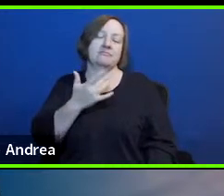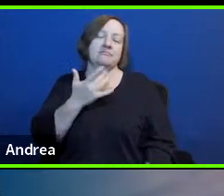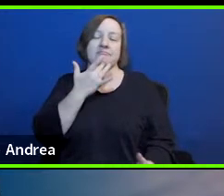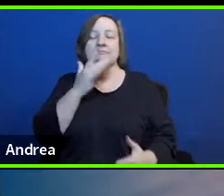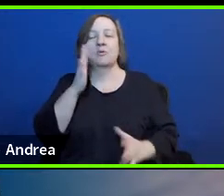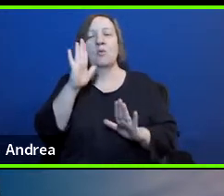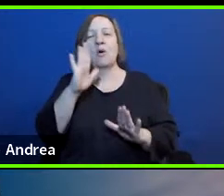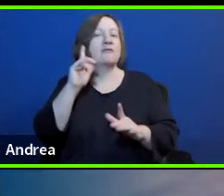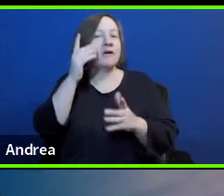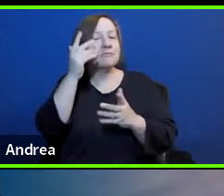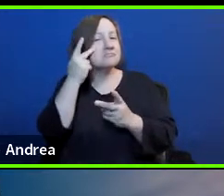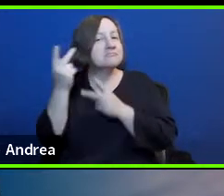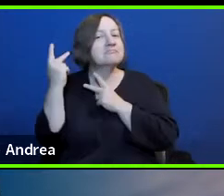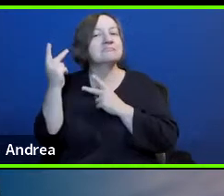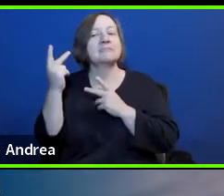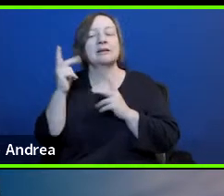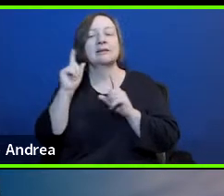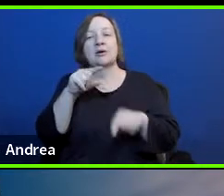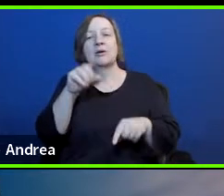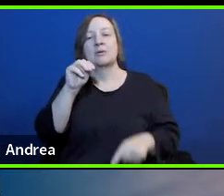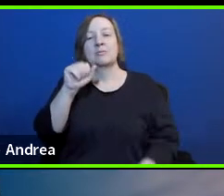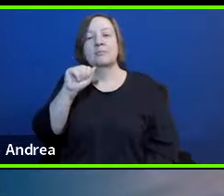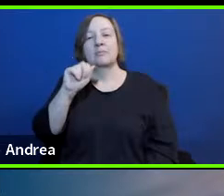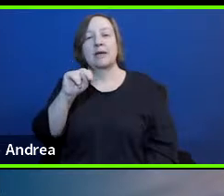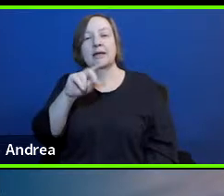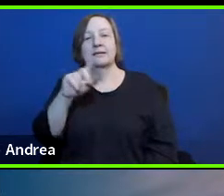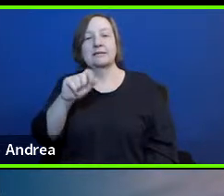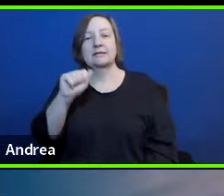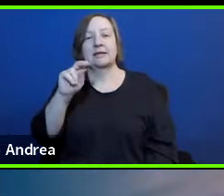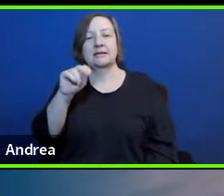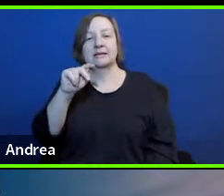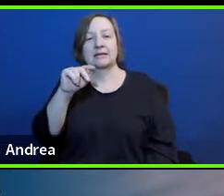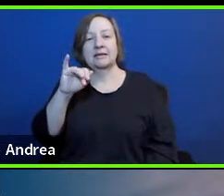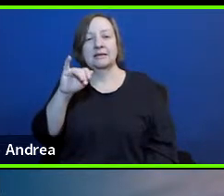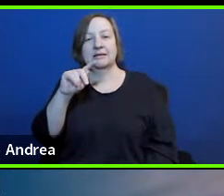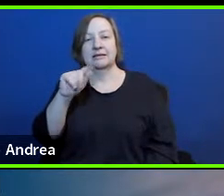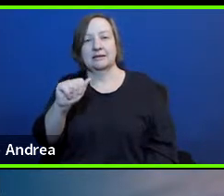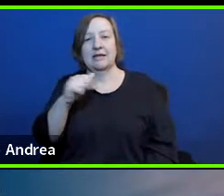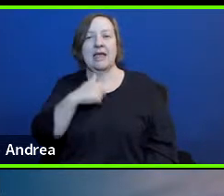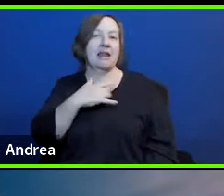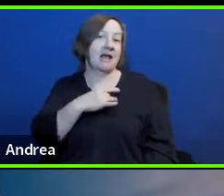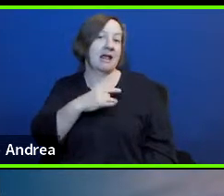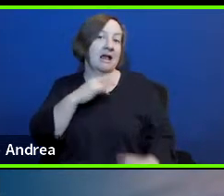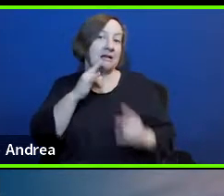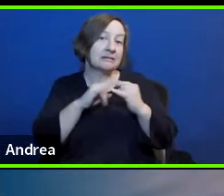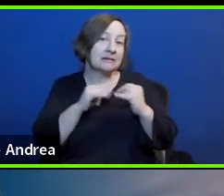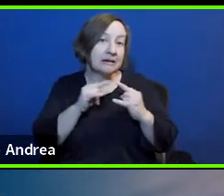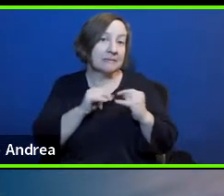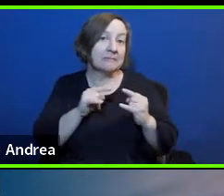in Manzanita. And I also now like to camp and